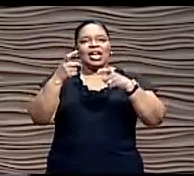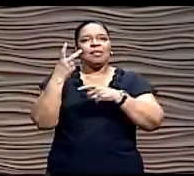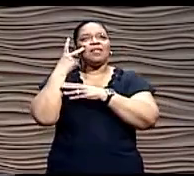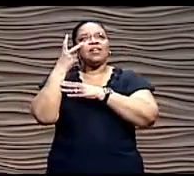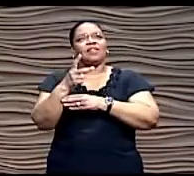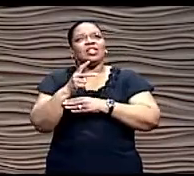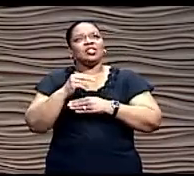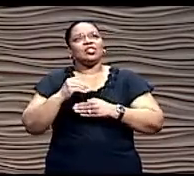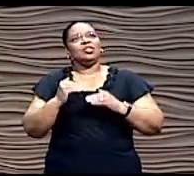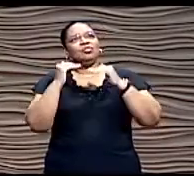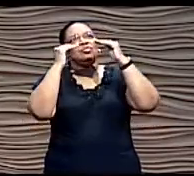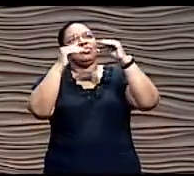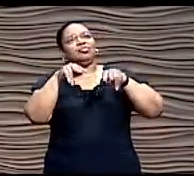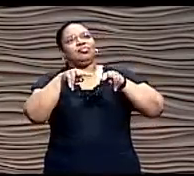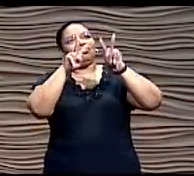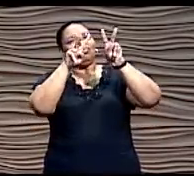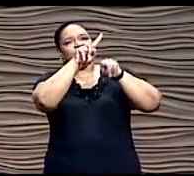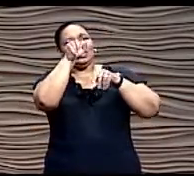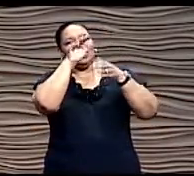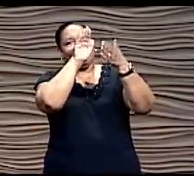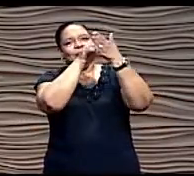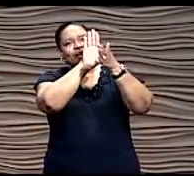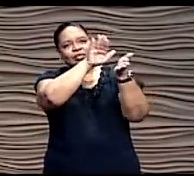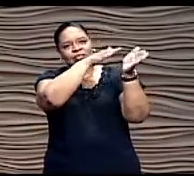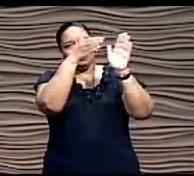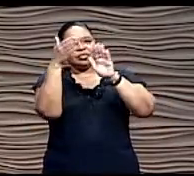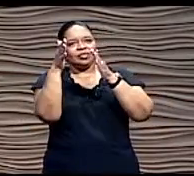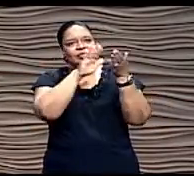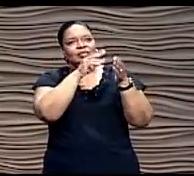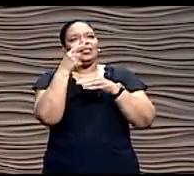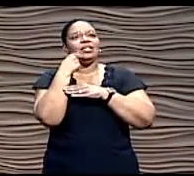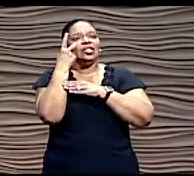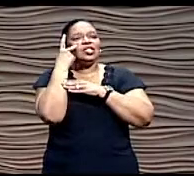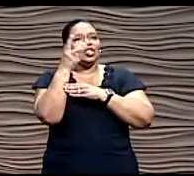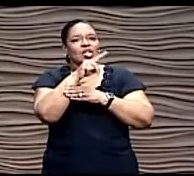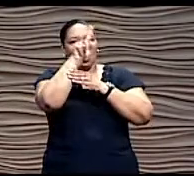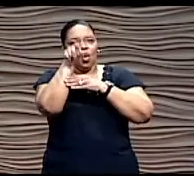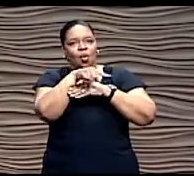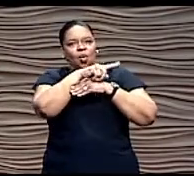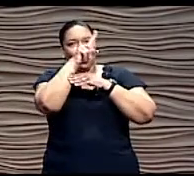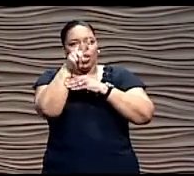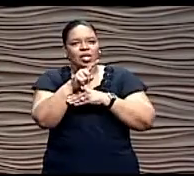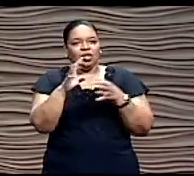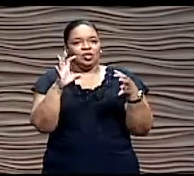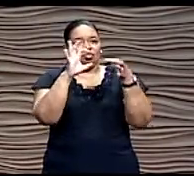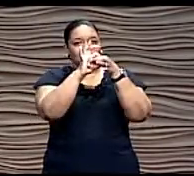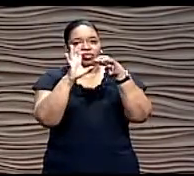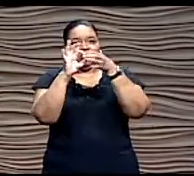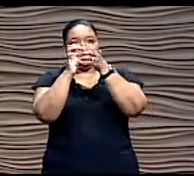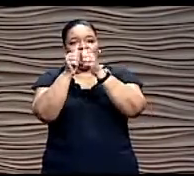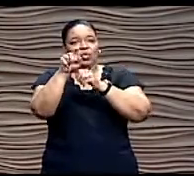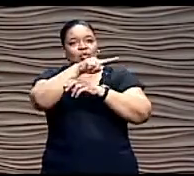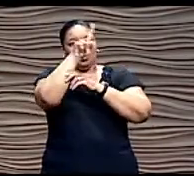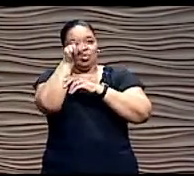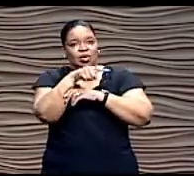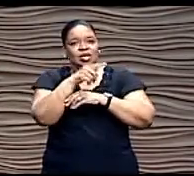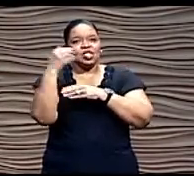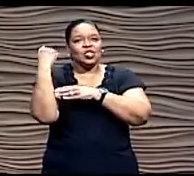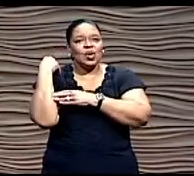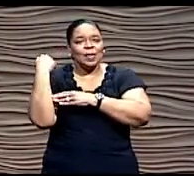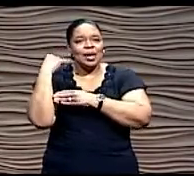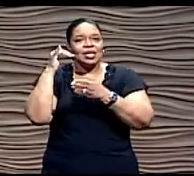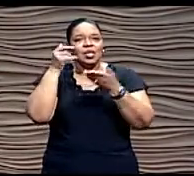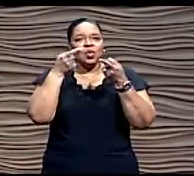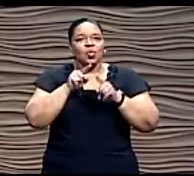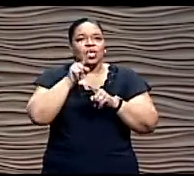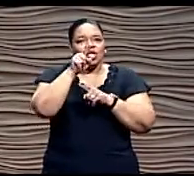up in the middle of an air, and he saw wheels intersecting in wheels to remind him, when